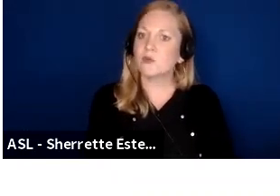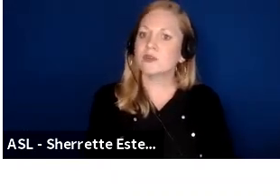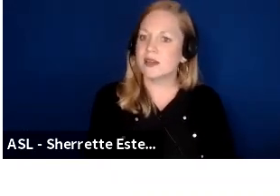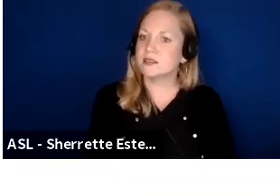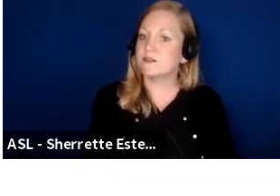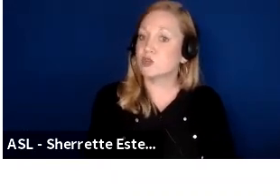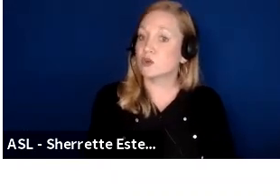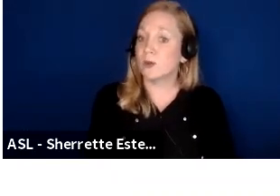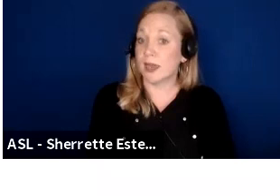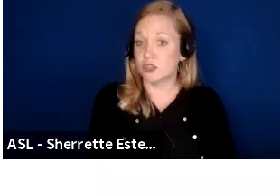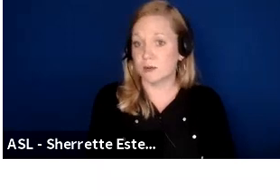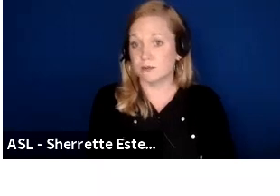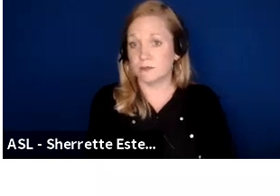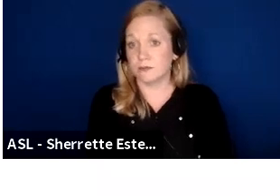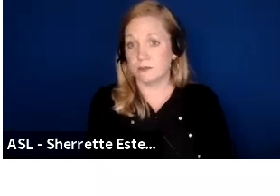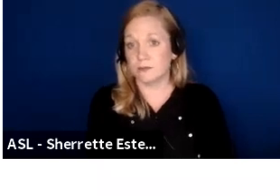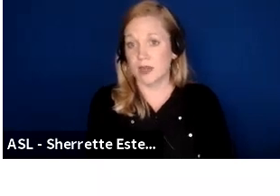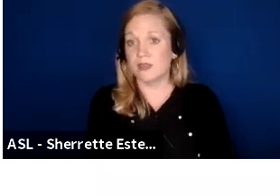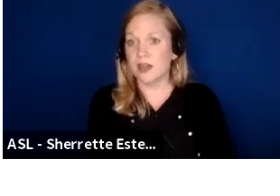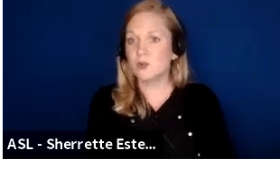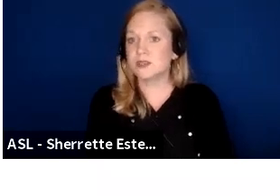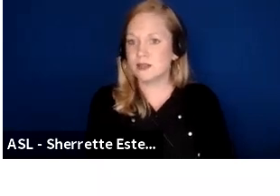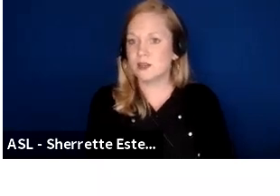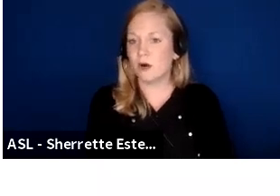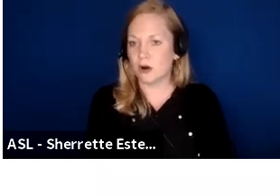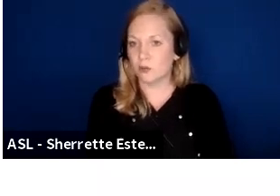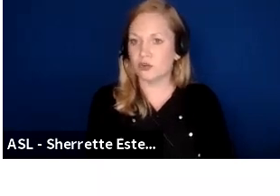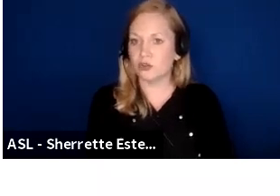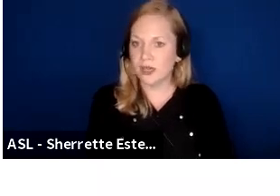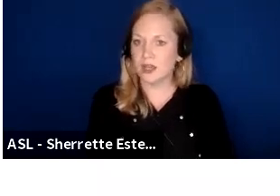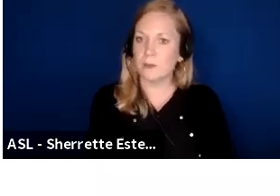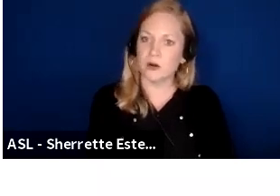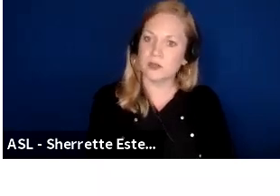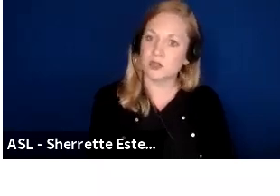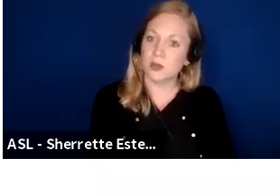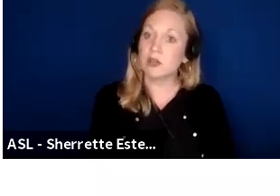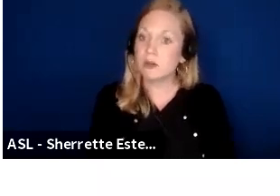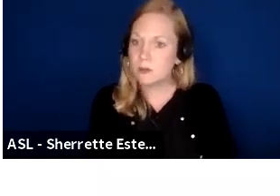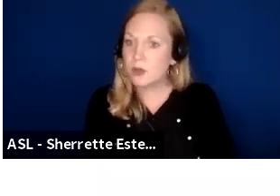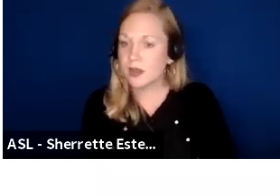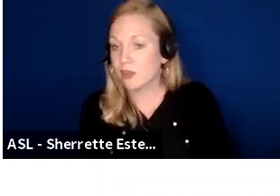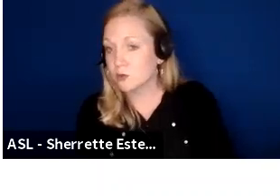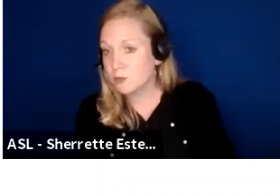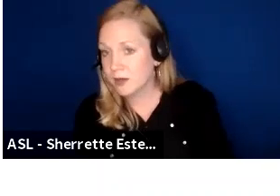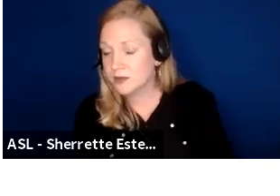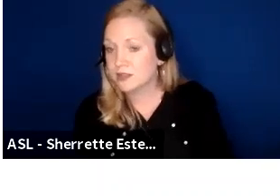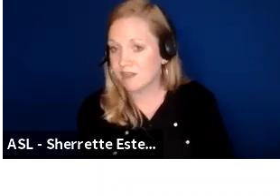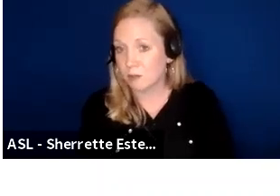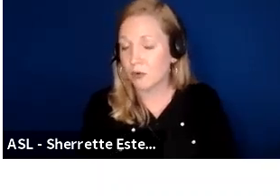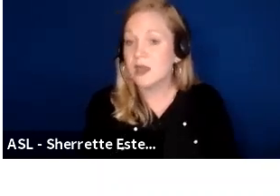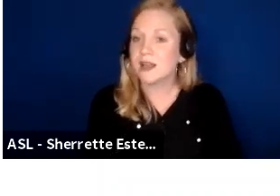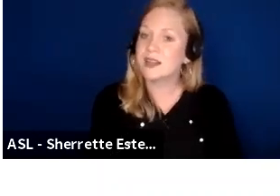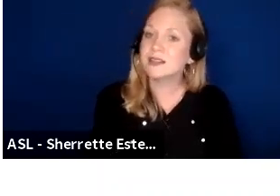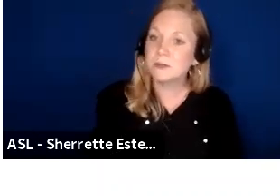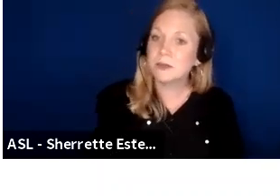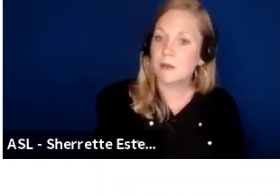And that really ties into visual communication. And that's what sets it apart when you're looking at a comparison between hearing people and how they use space and deaf